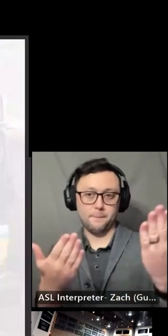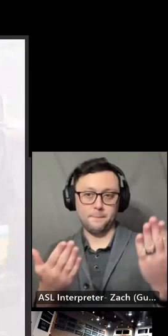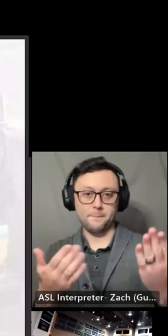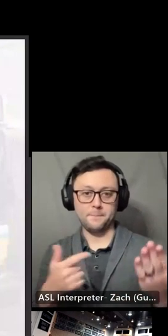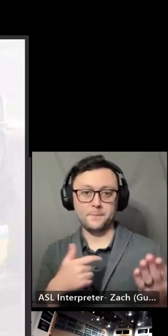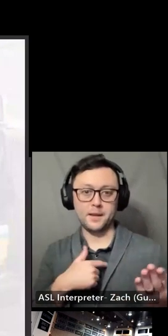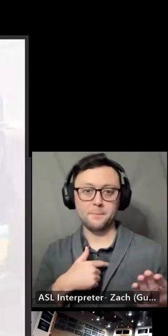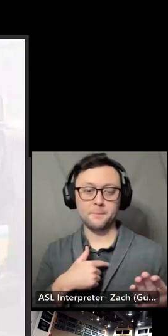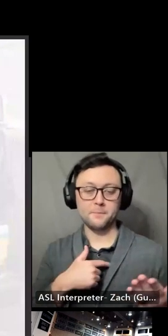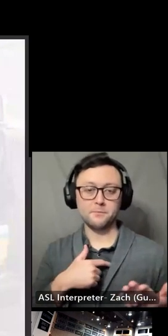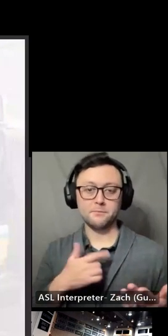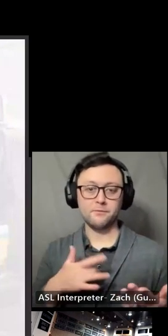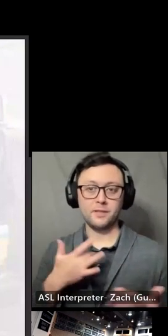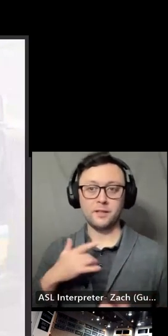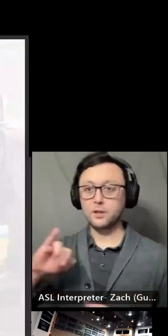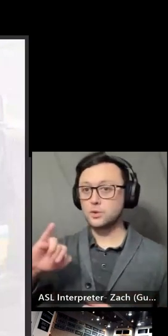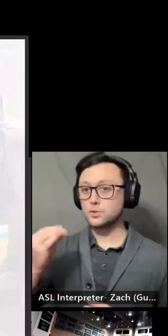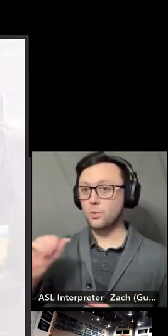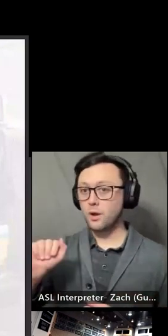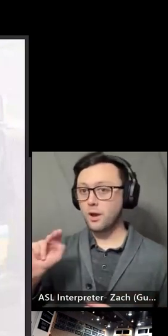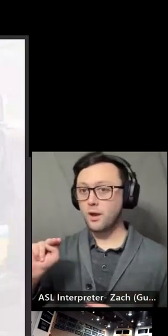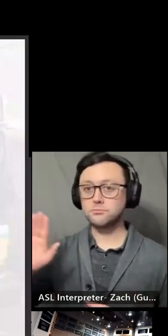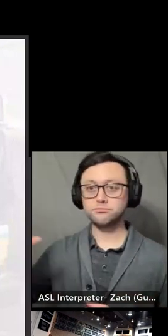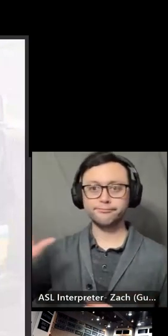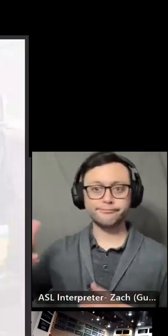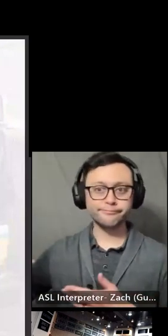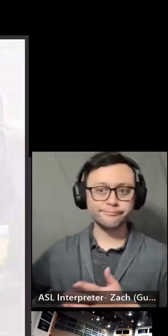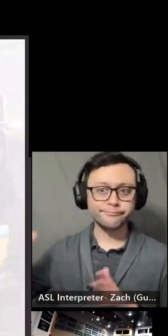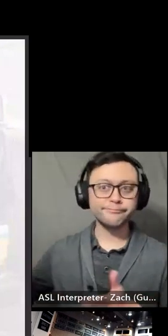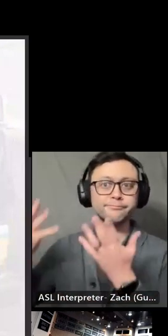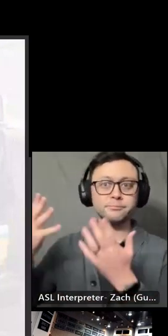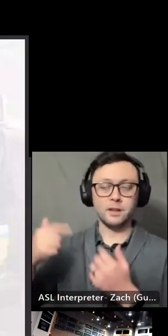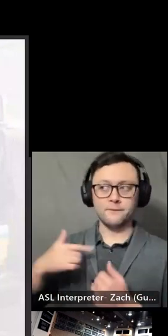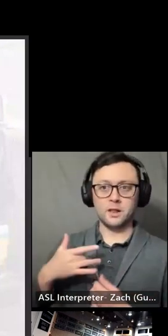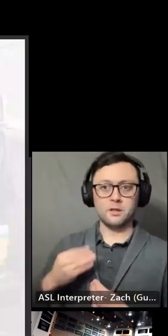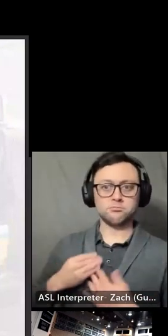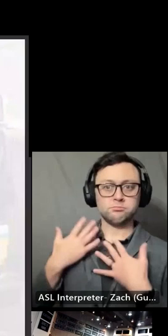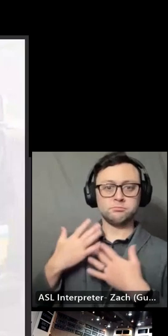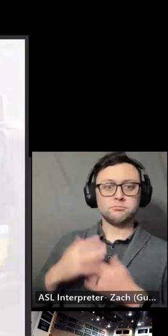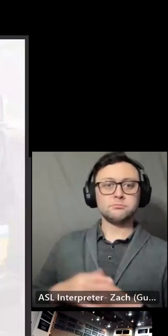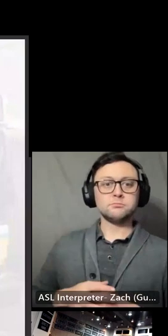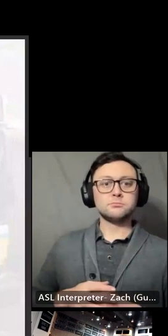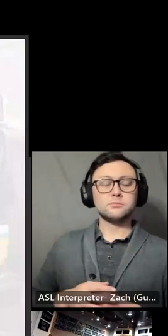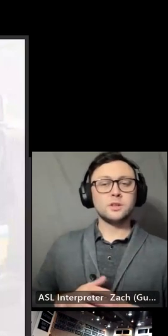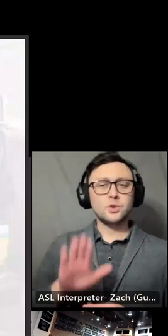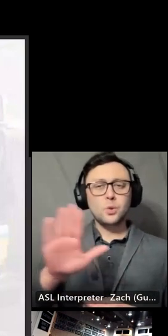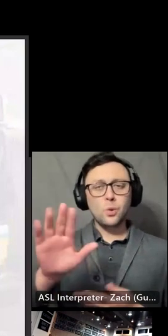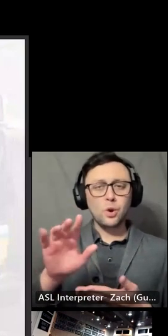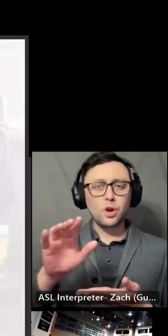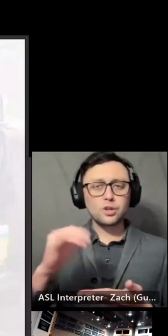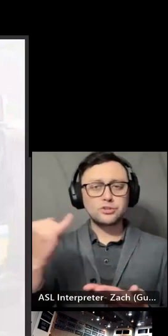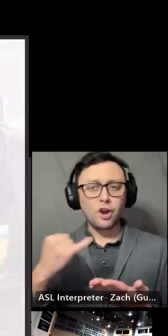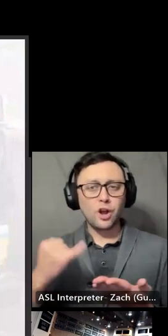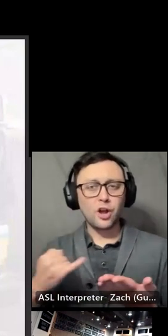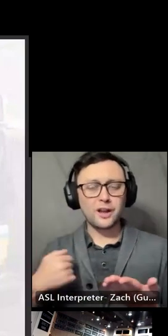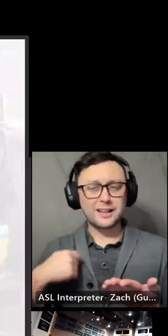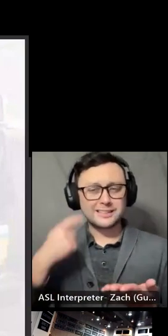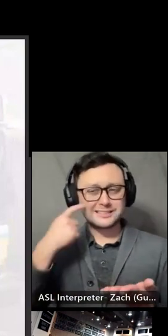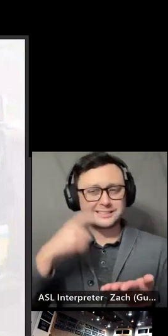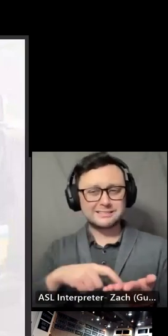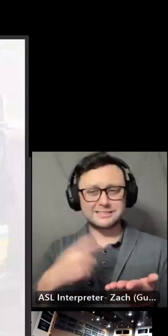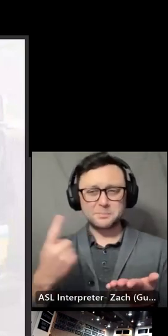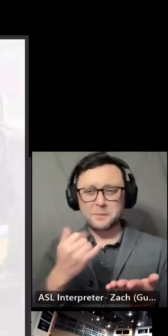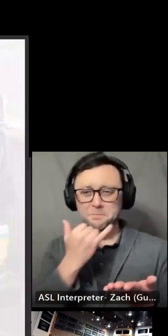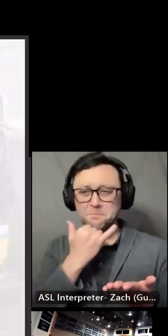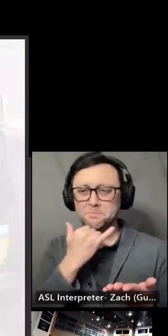moved by Joanne's comment. I think there's a flaw in your drawings, in the images, whatever